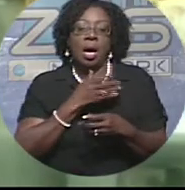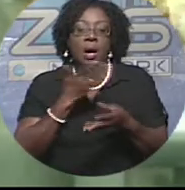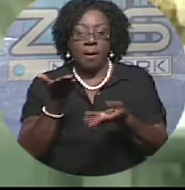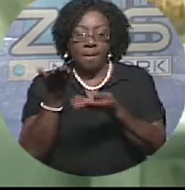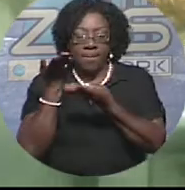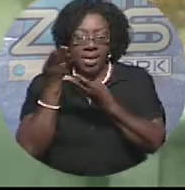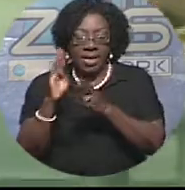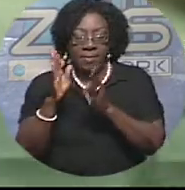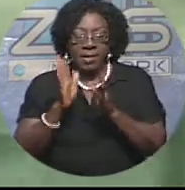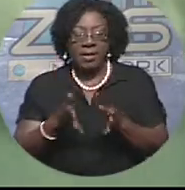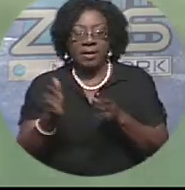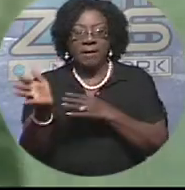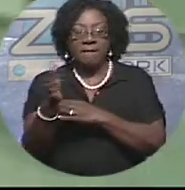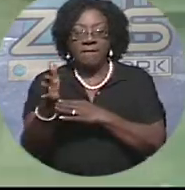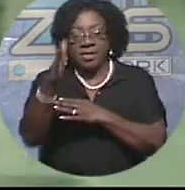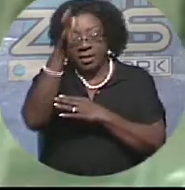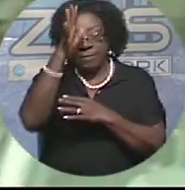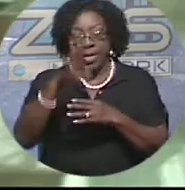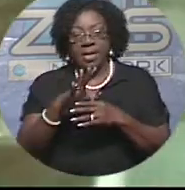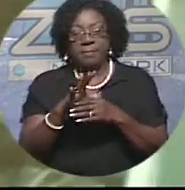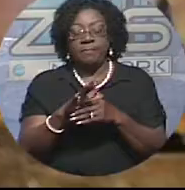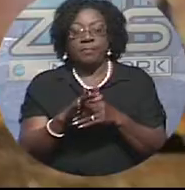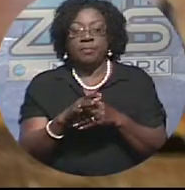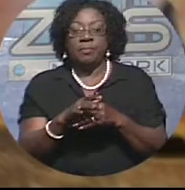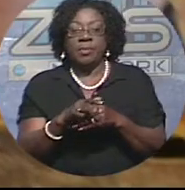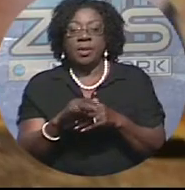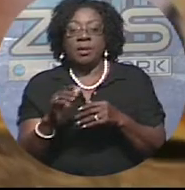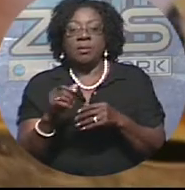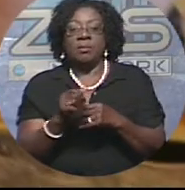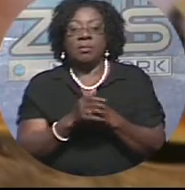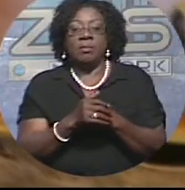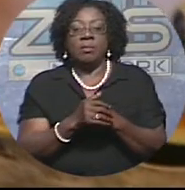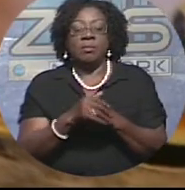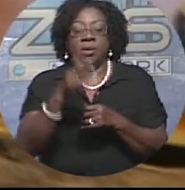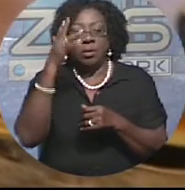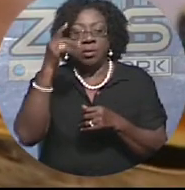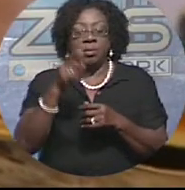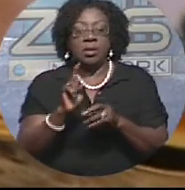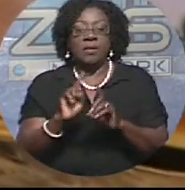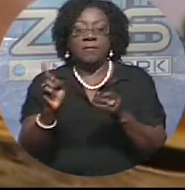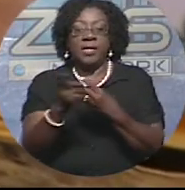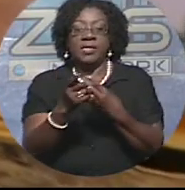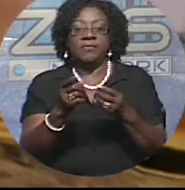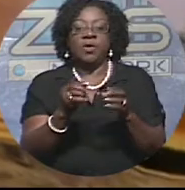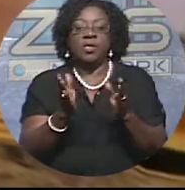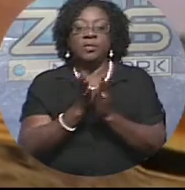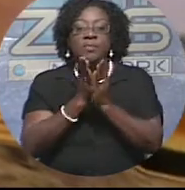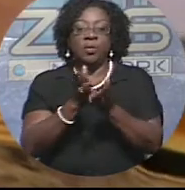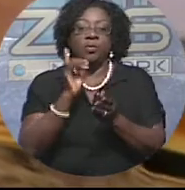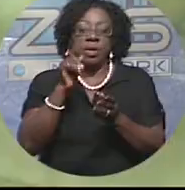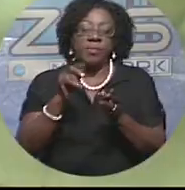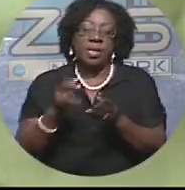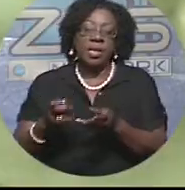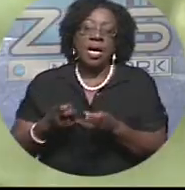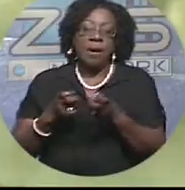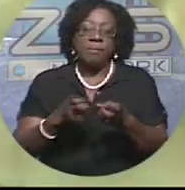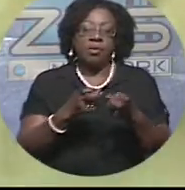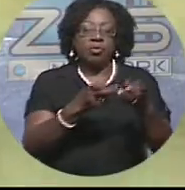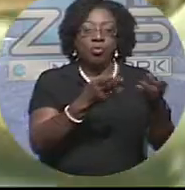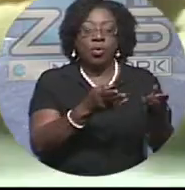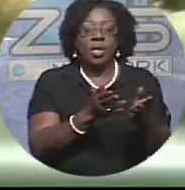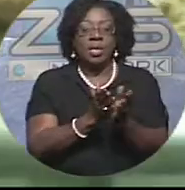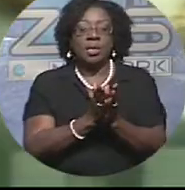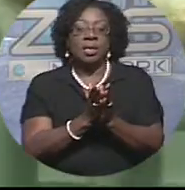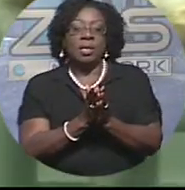successful season this year, particularly with the acquisition of the new Defense Force boats that they would have been out patrolling all through the close